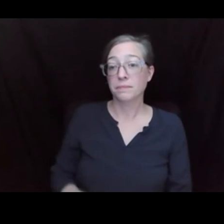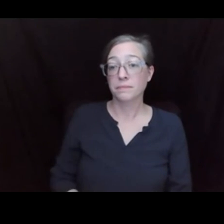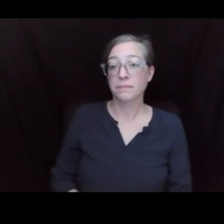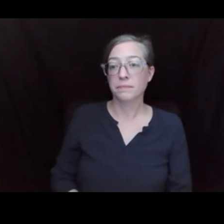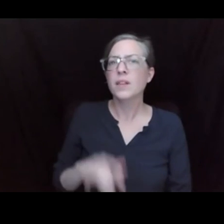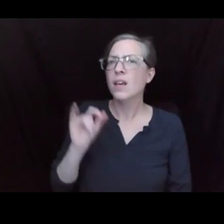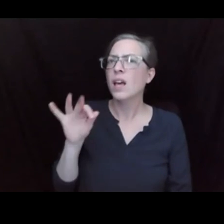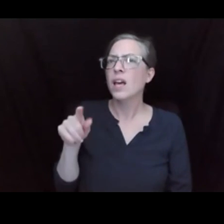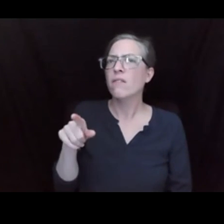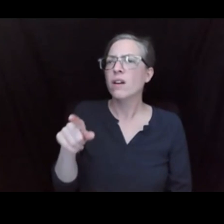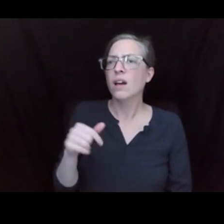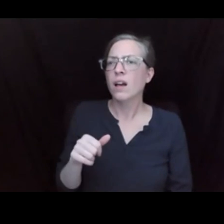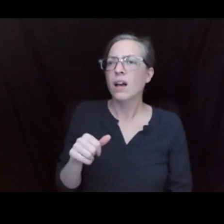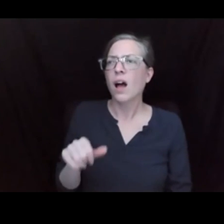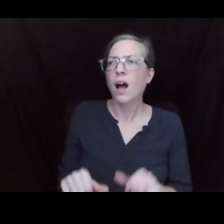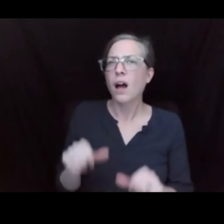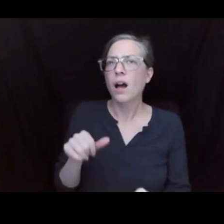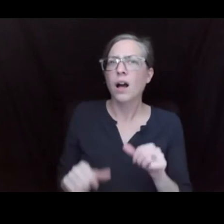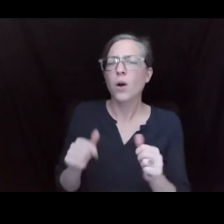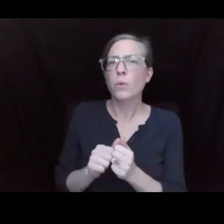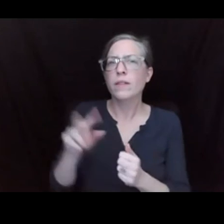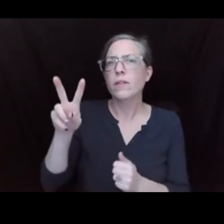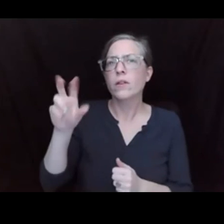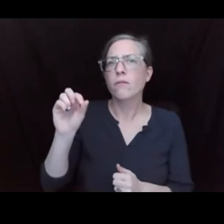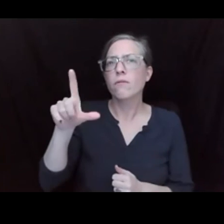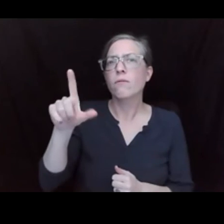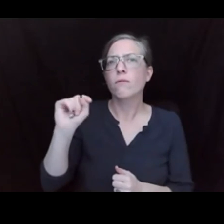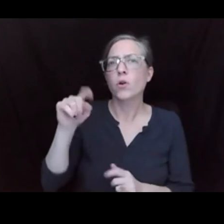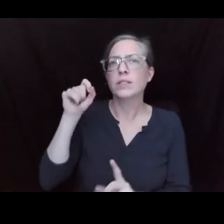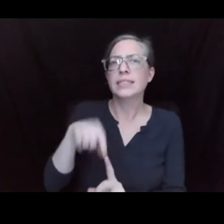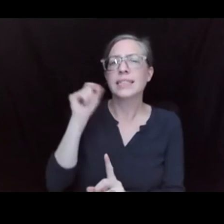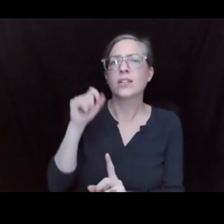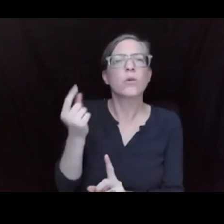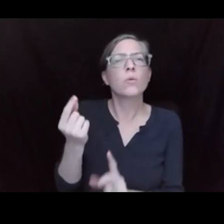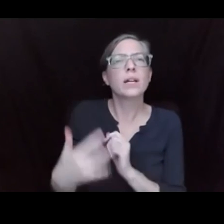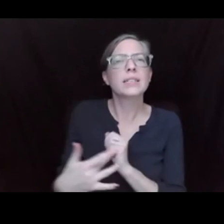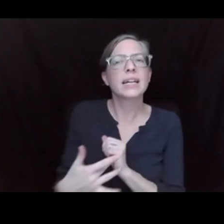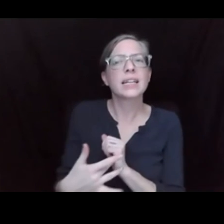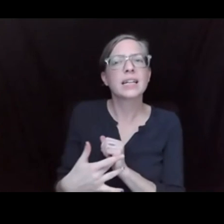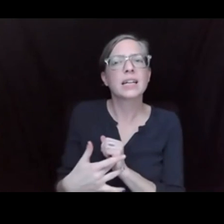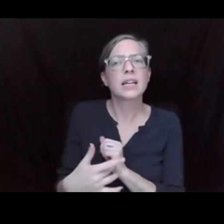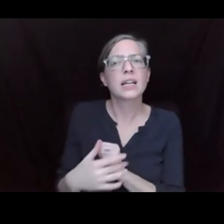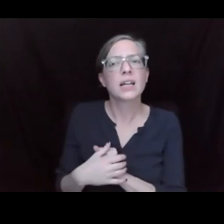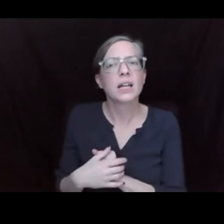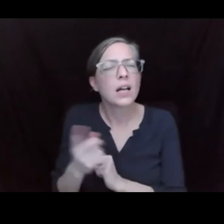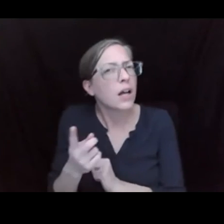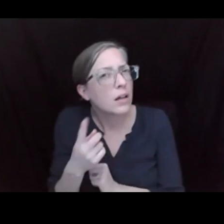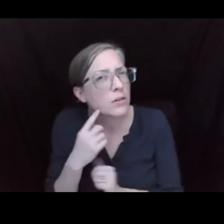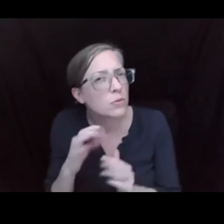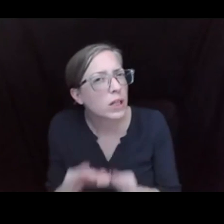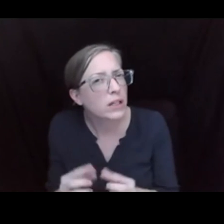with respect to your volt signal, what referee technique would you consider? I'm sorry, uncertainty with respect to what